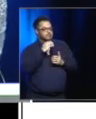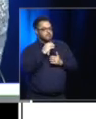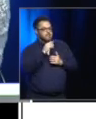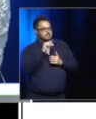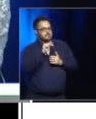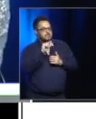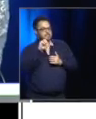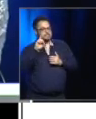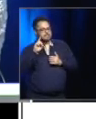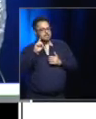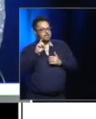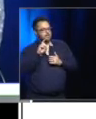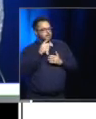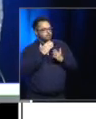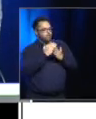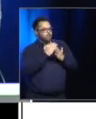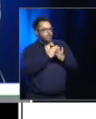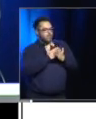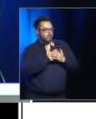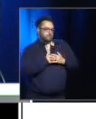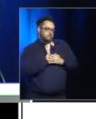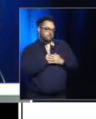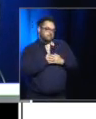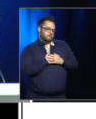profiles, and